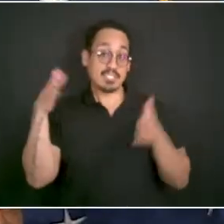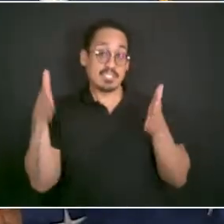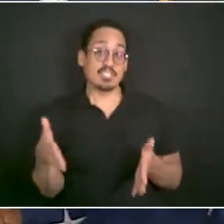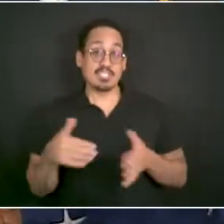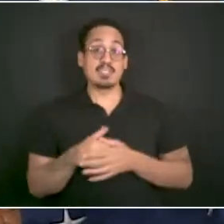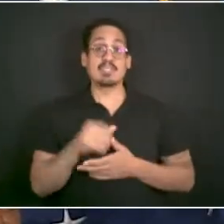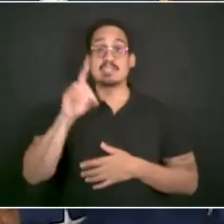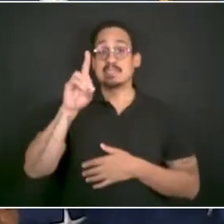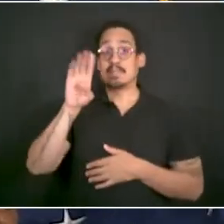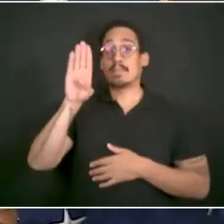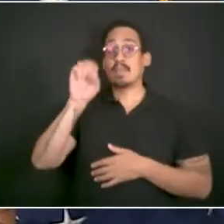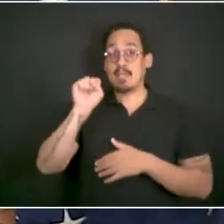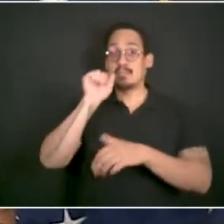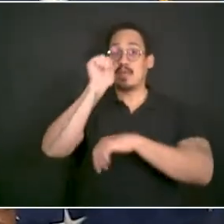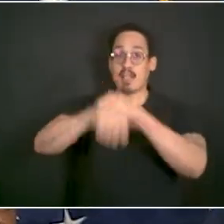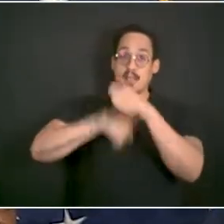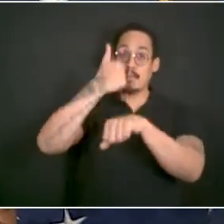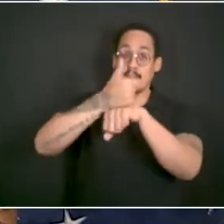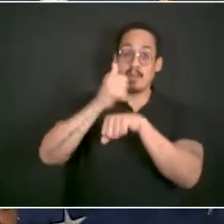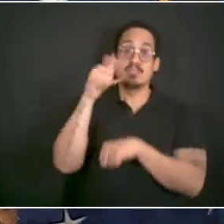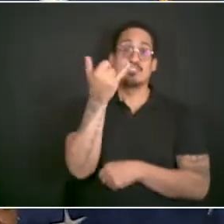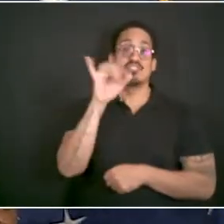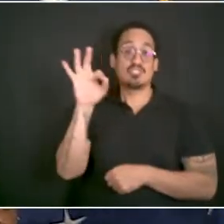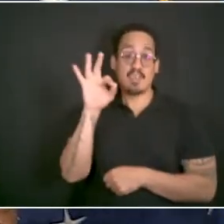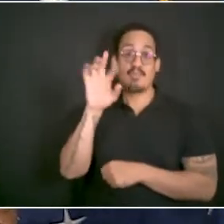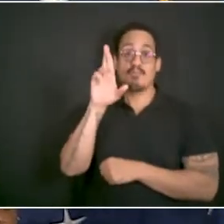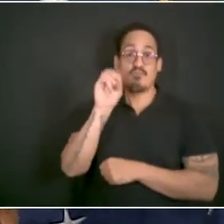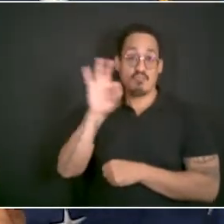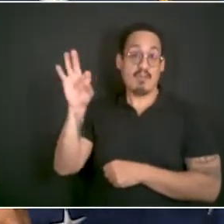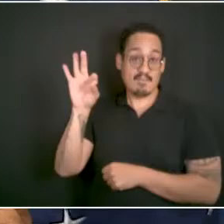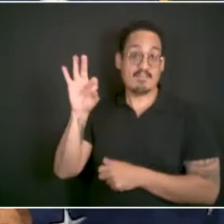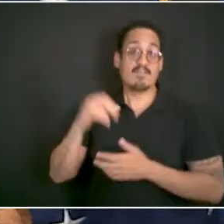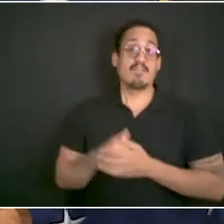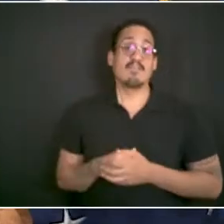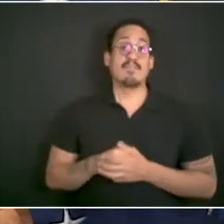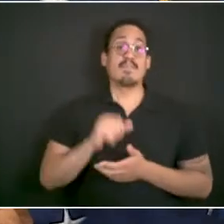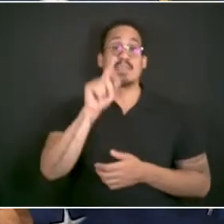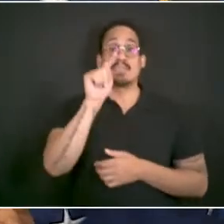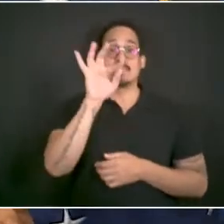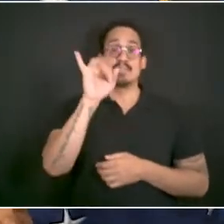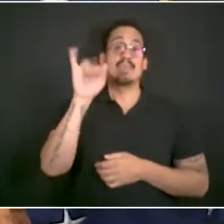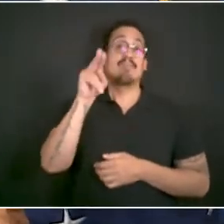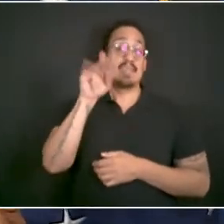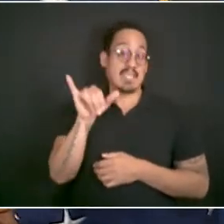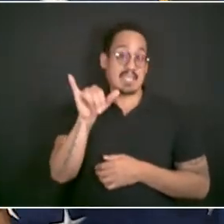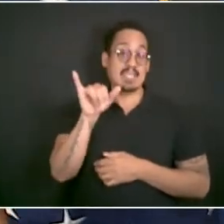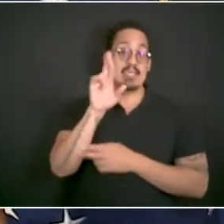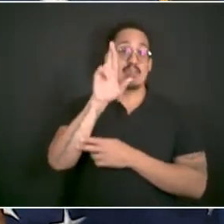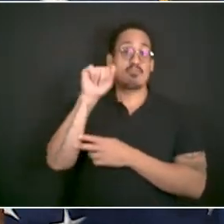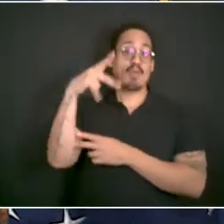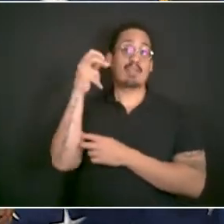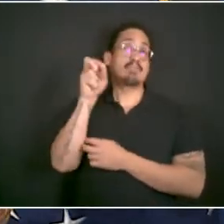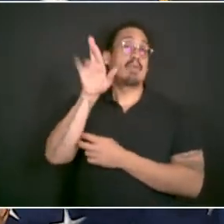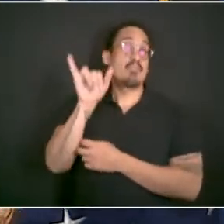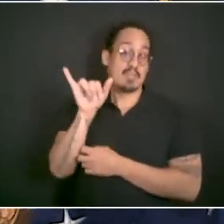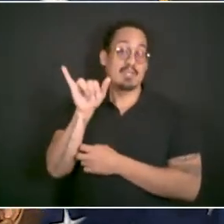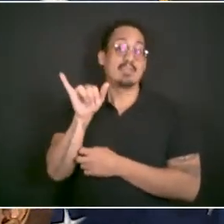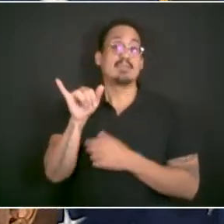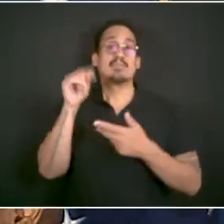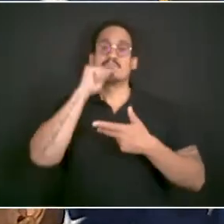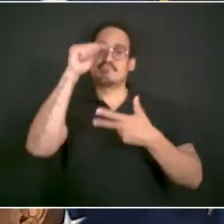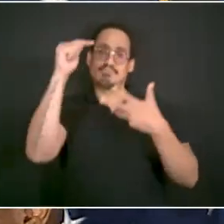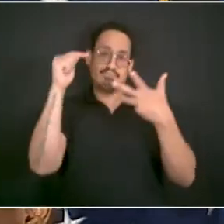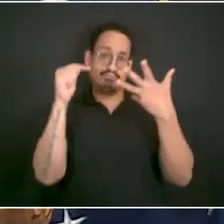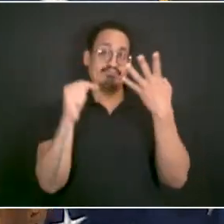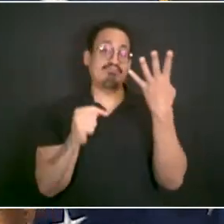Roth. Deputy Mayor for Intergovernmental Affairs, Tiffany Raspberry. And my sister from another mister, where you at, Lori? Commissioner for the Department of